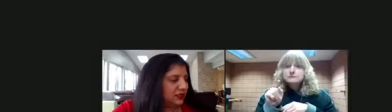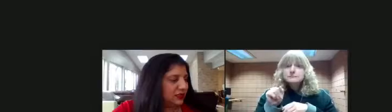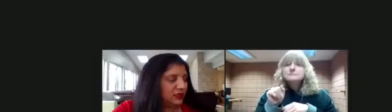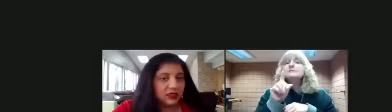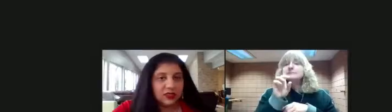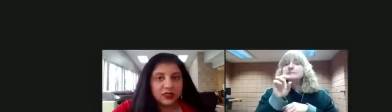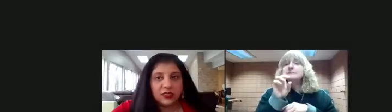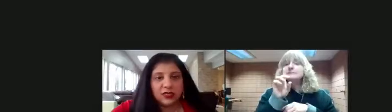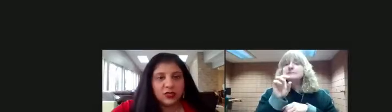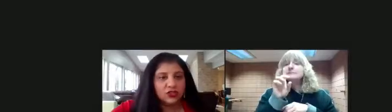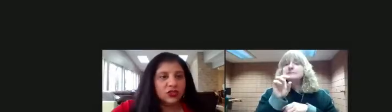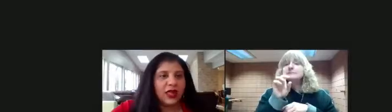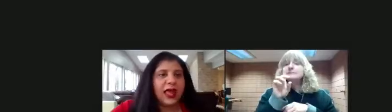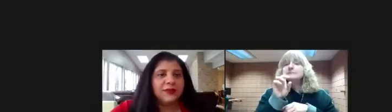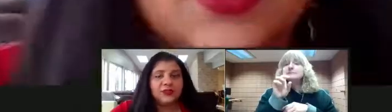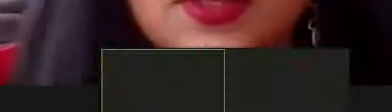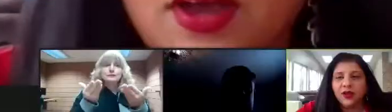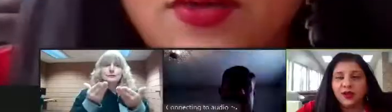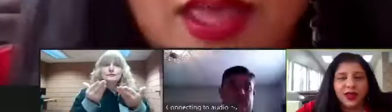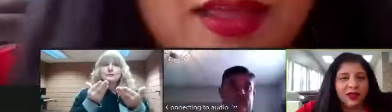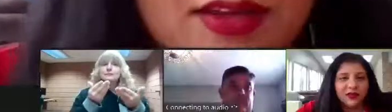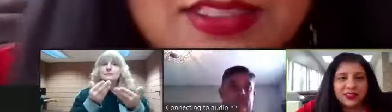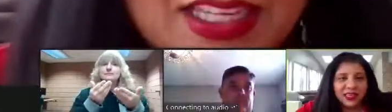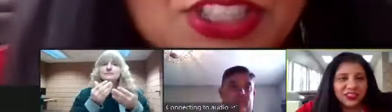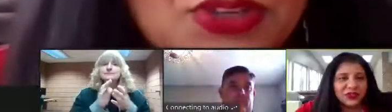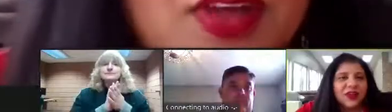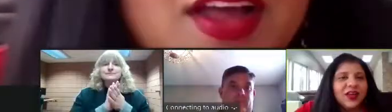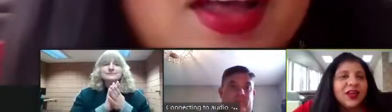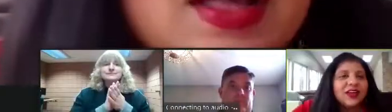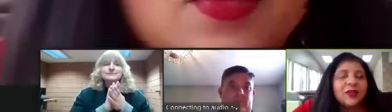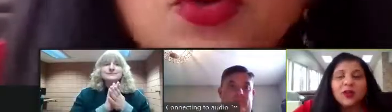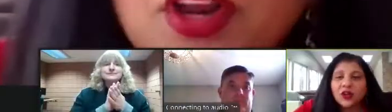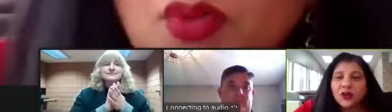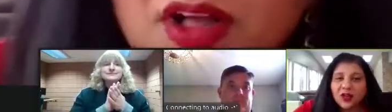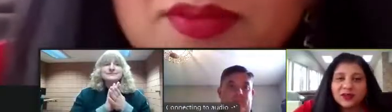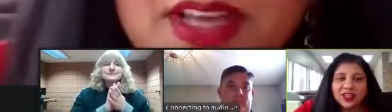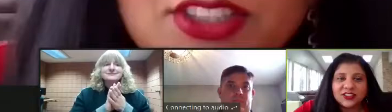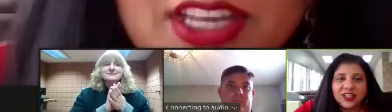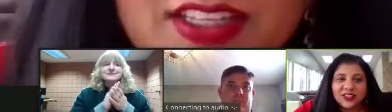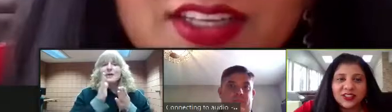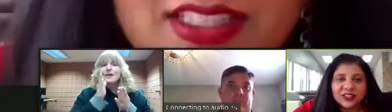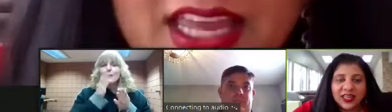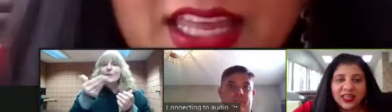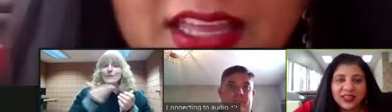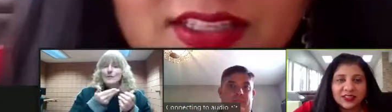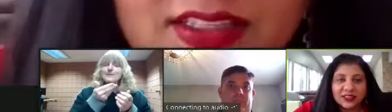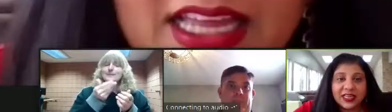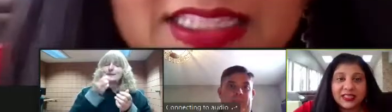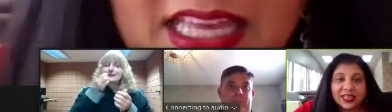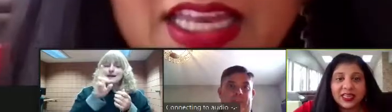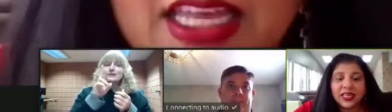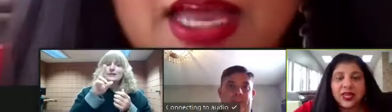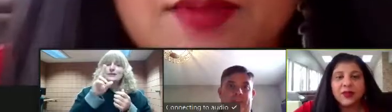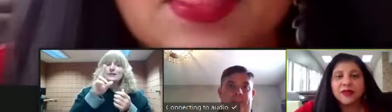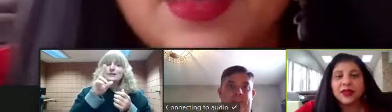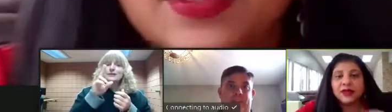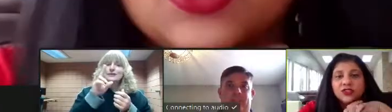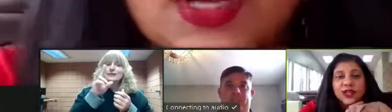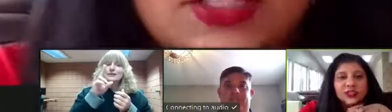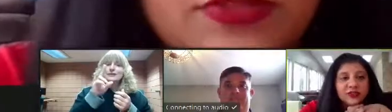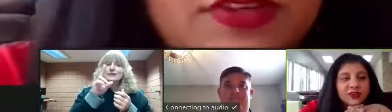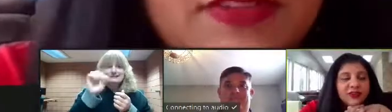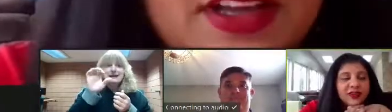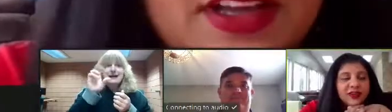Radisha, you might have to introduce him again because he got bumped off. Absolutely. Okay, take two. We're going to welcome Dr. Dennis Cunningham, the